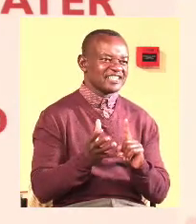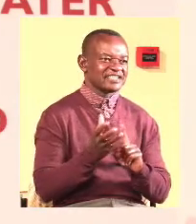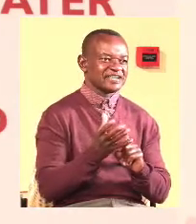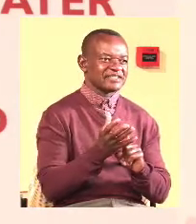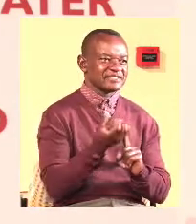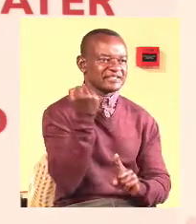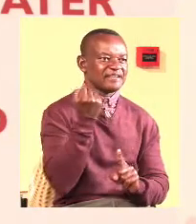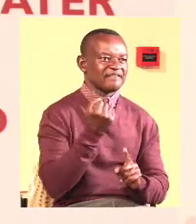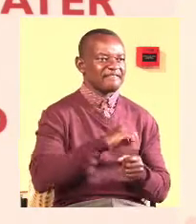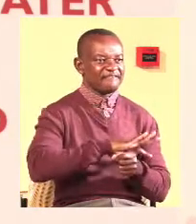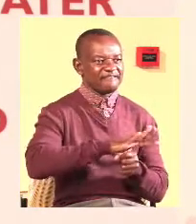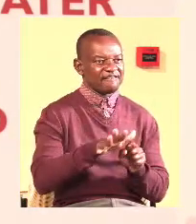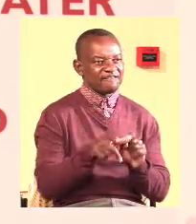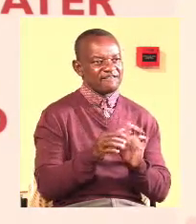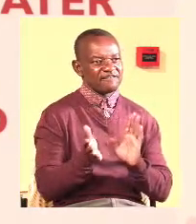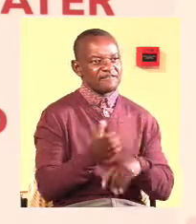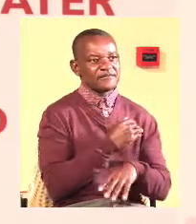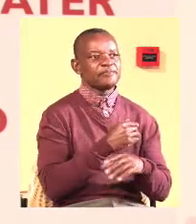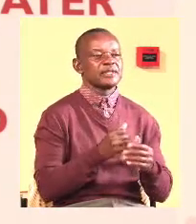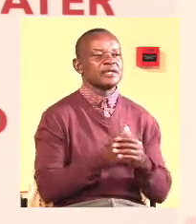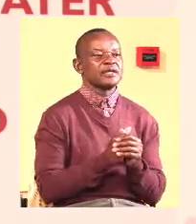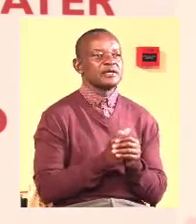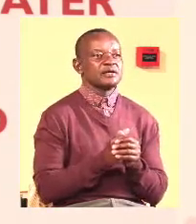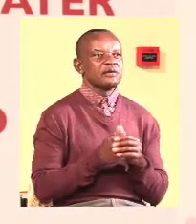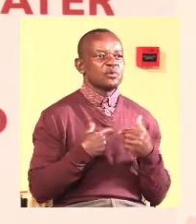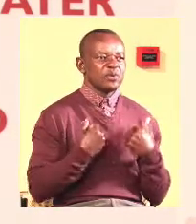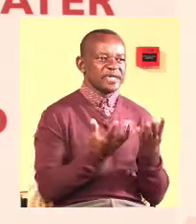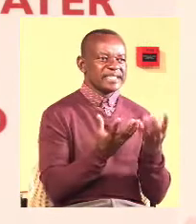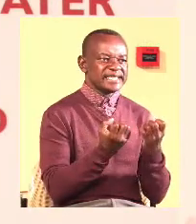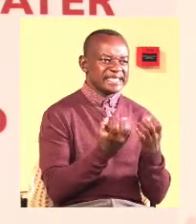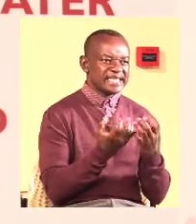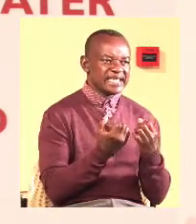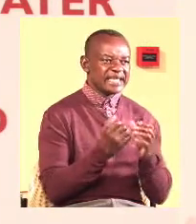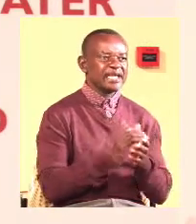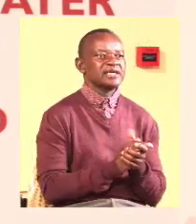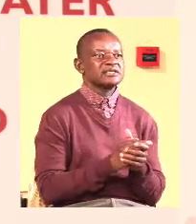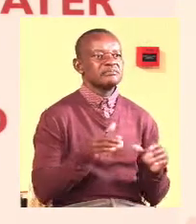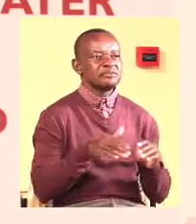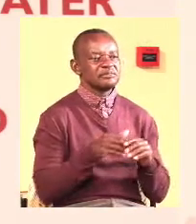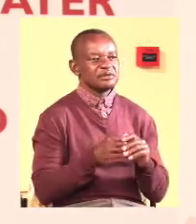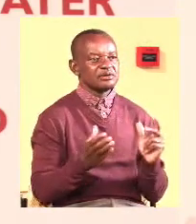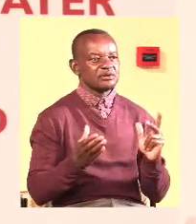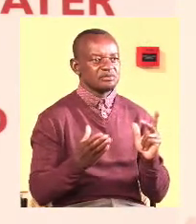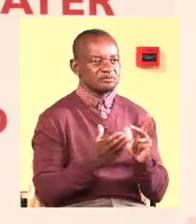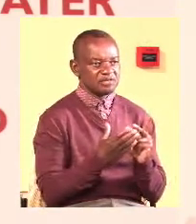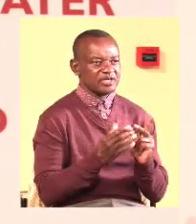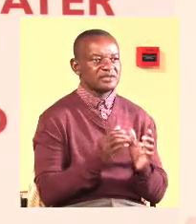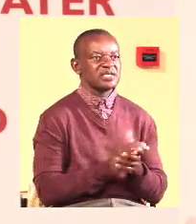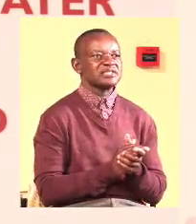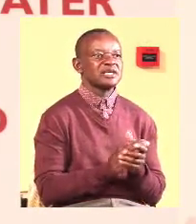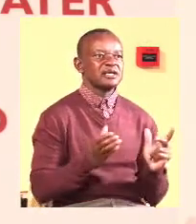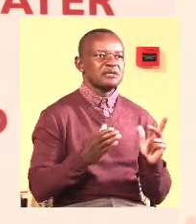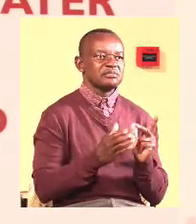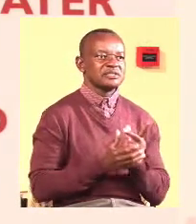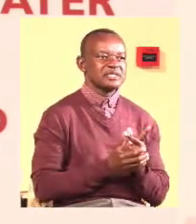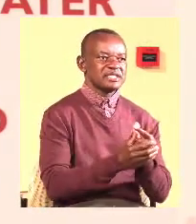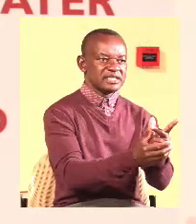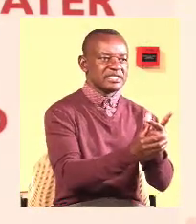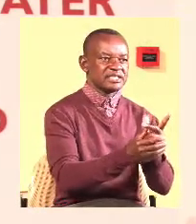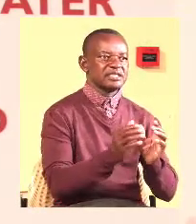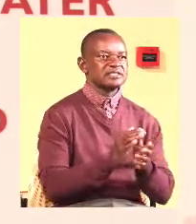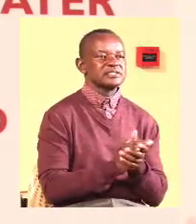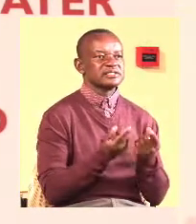we need community members, community leaders. We need church leaders to also get involved